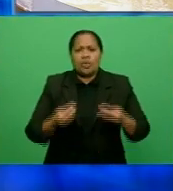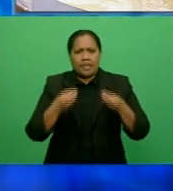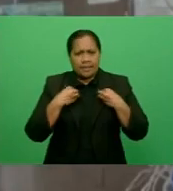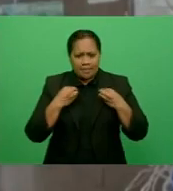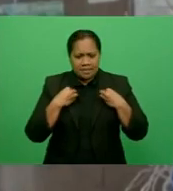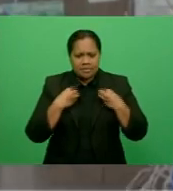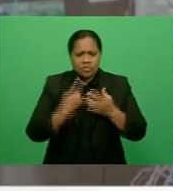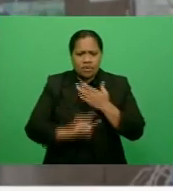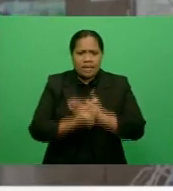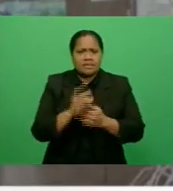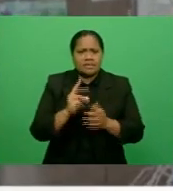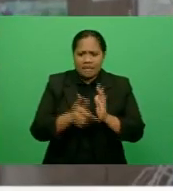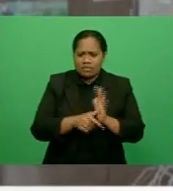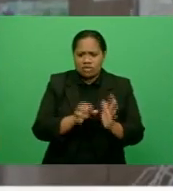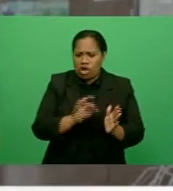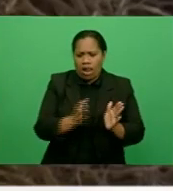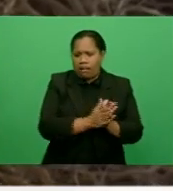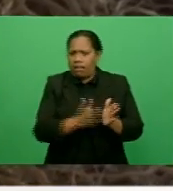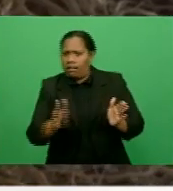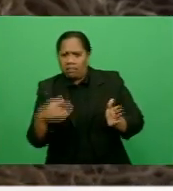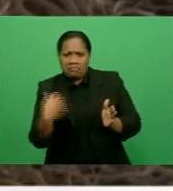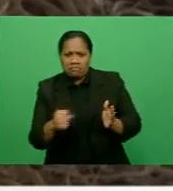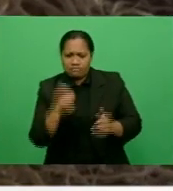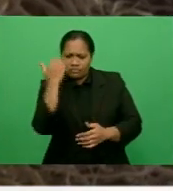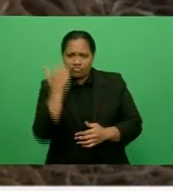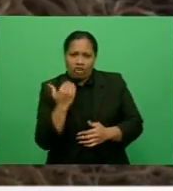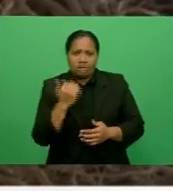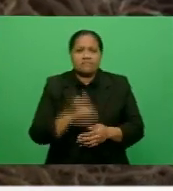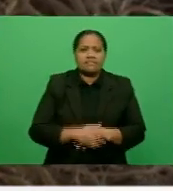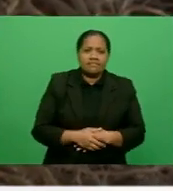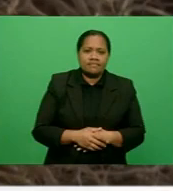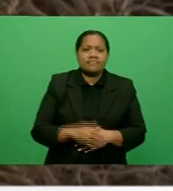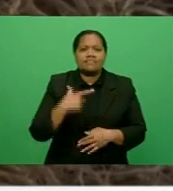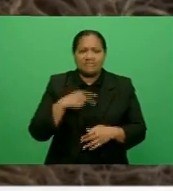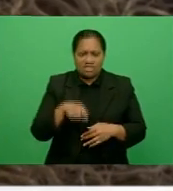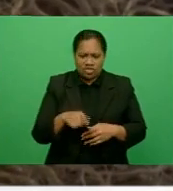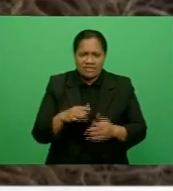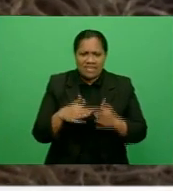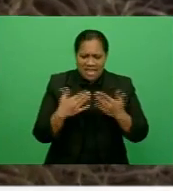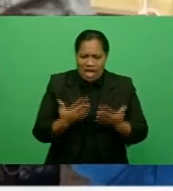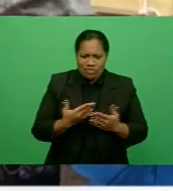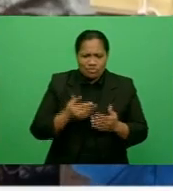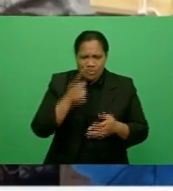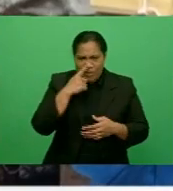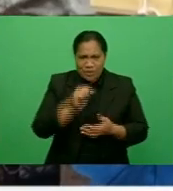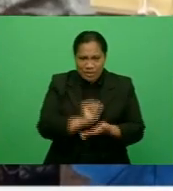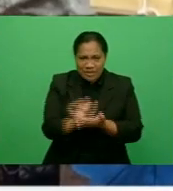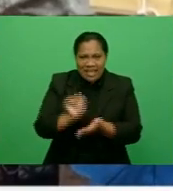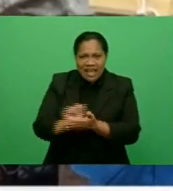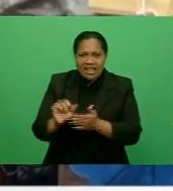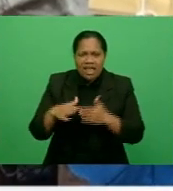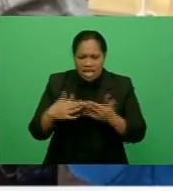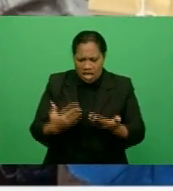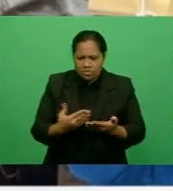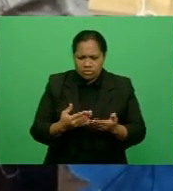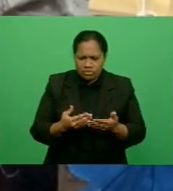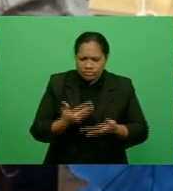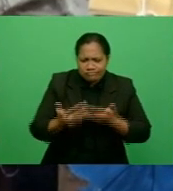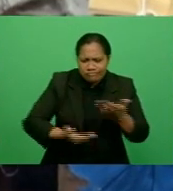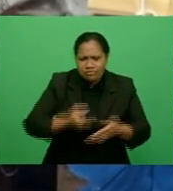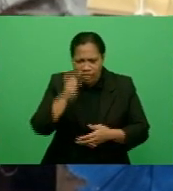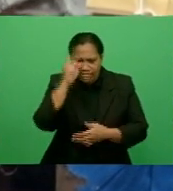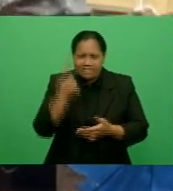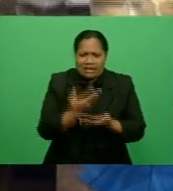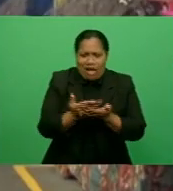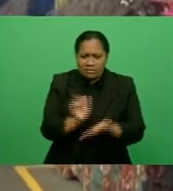-lived. Fiji kava says it's crucial for those aspiring entrepreneurs to understand the process involved in selling kava in compliance to